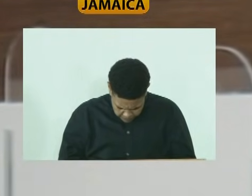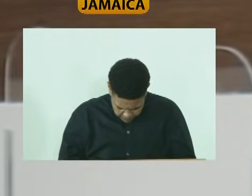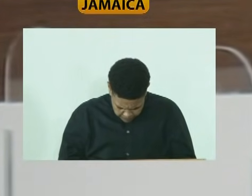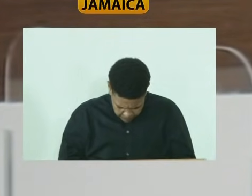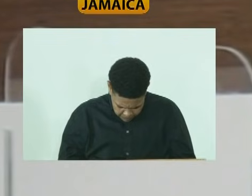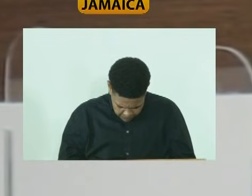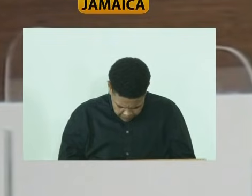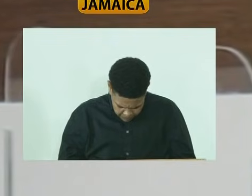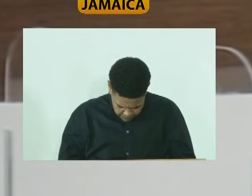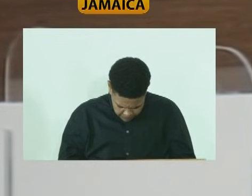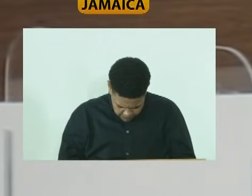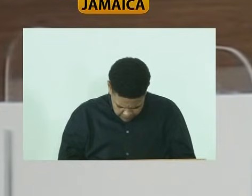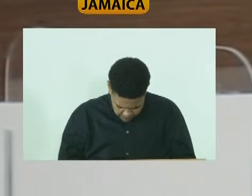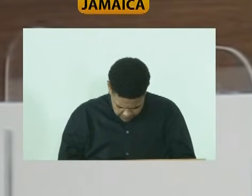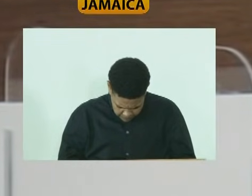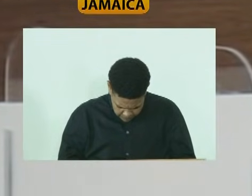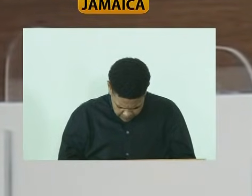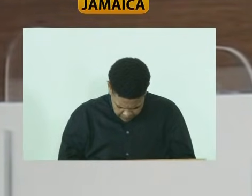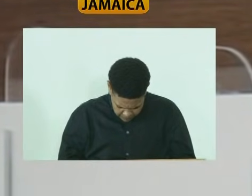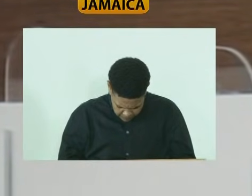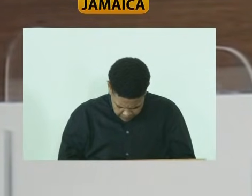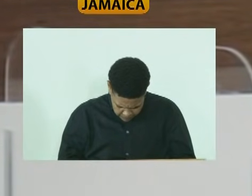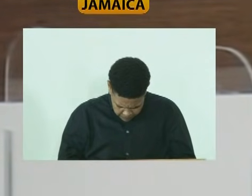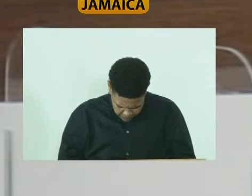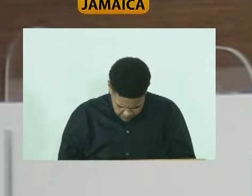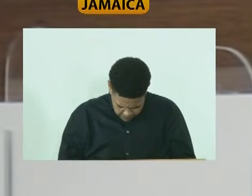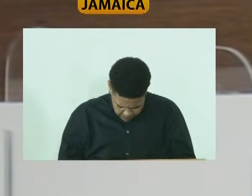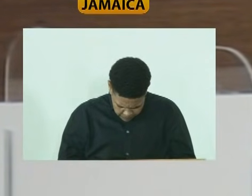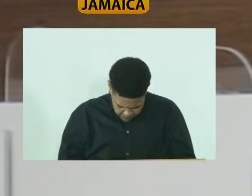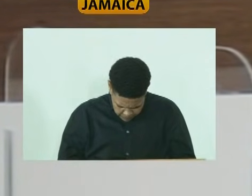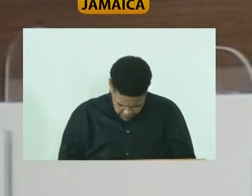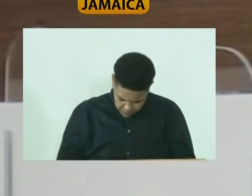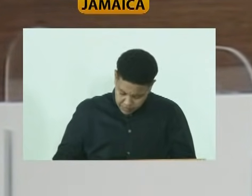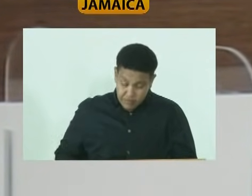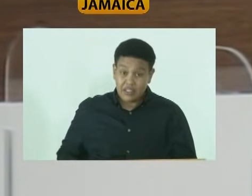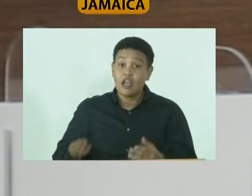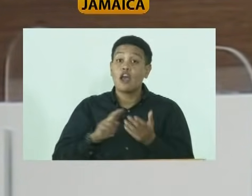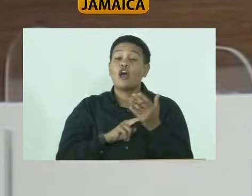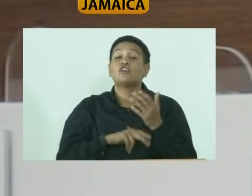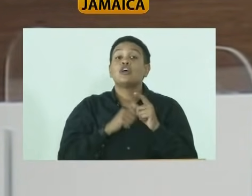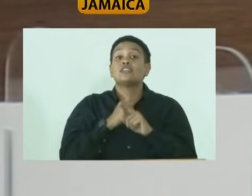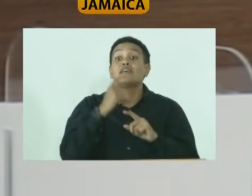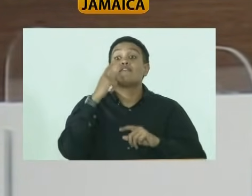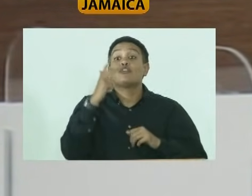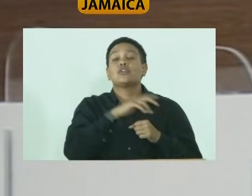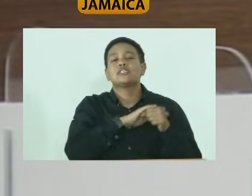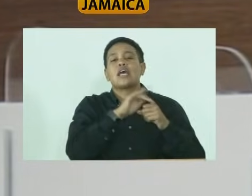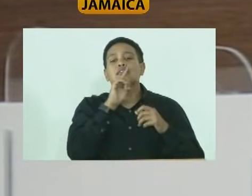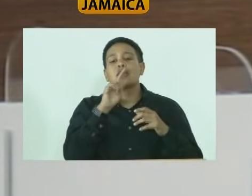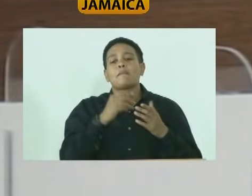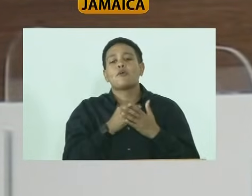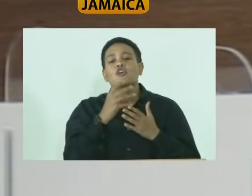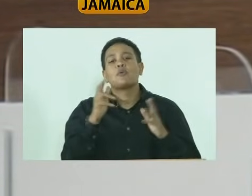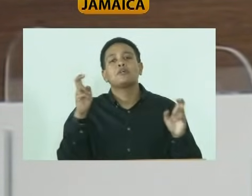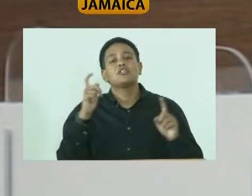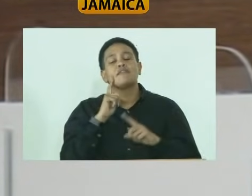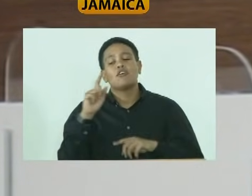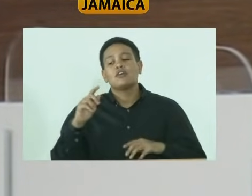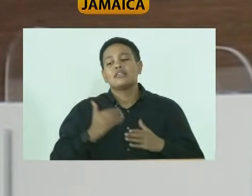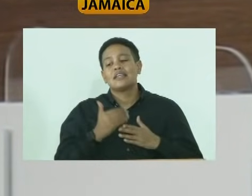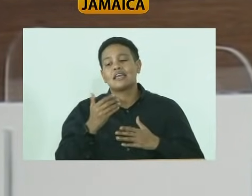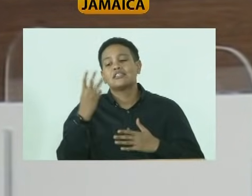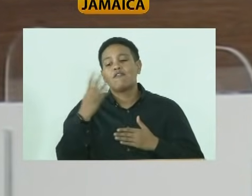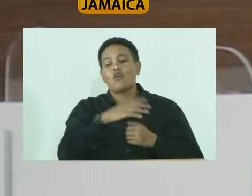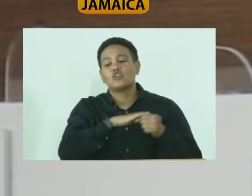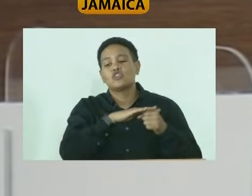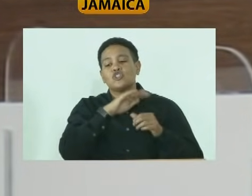Contracts have already been awarded for 3 sites and procurement initiated for the remaining 4 sites. Jamaica will have a total of